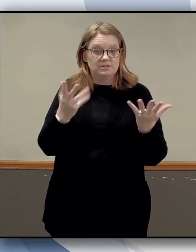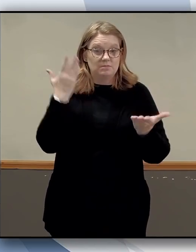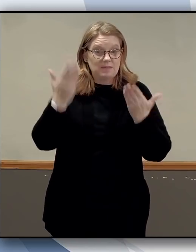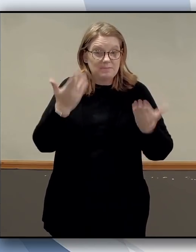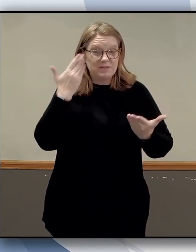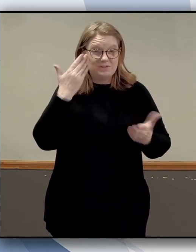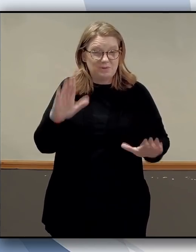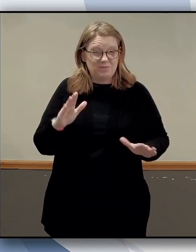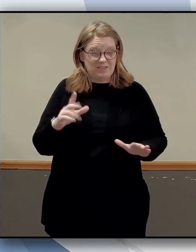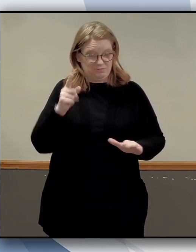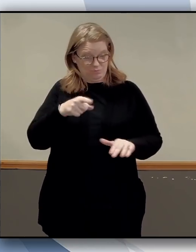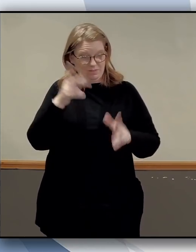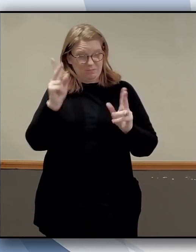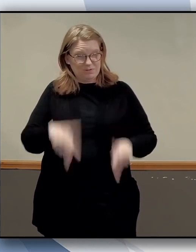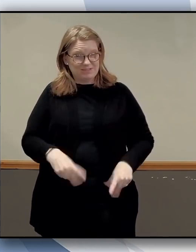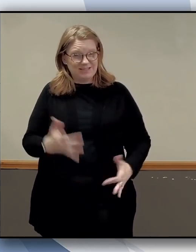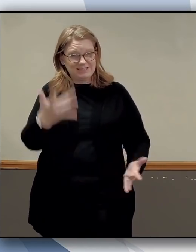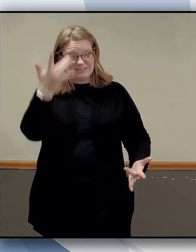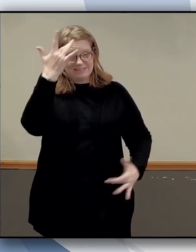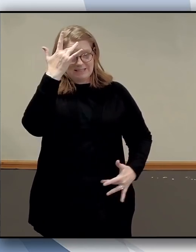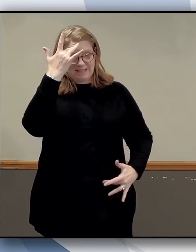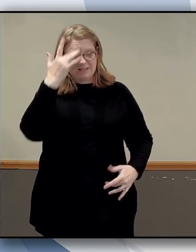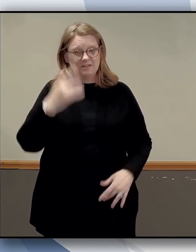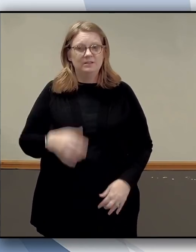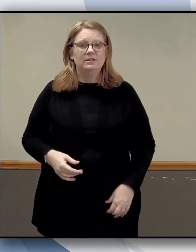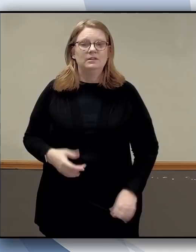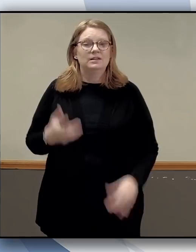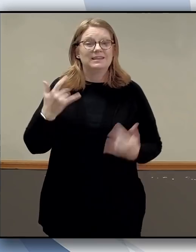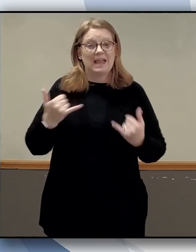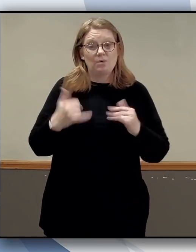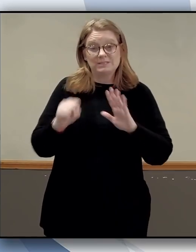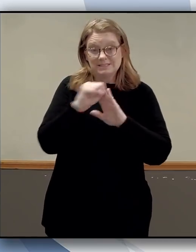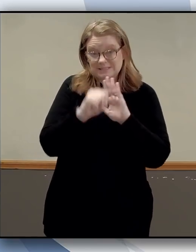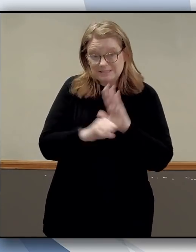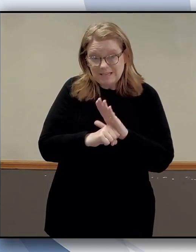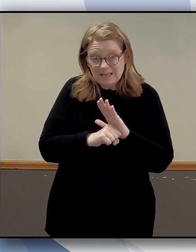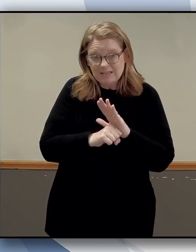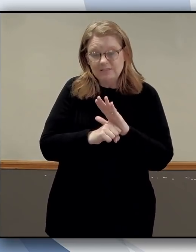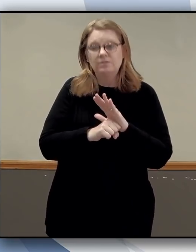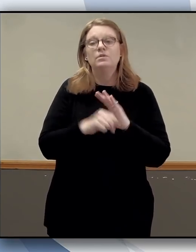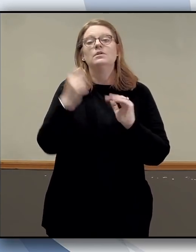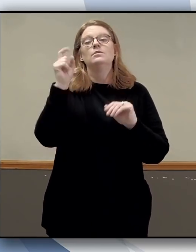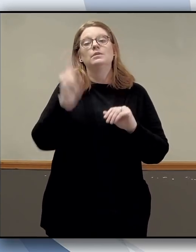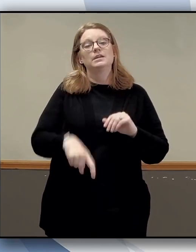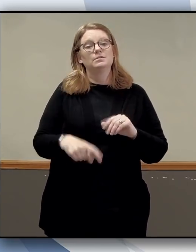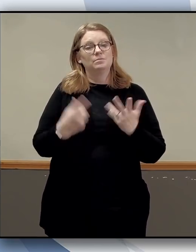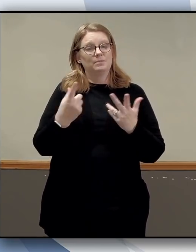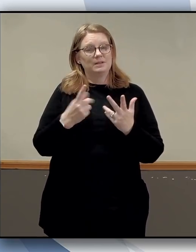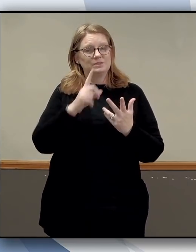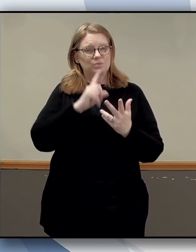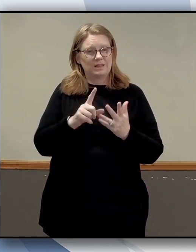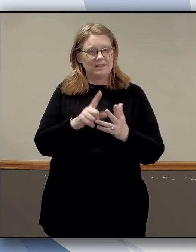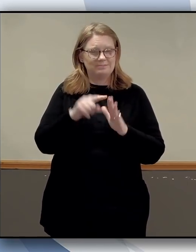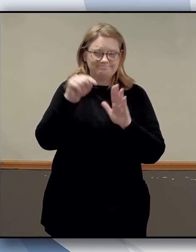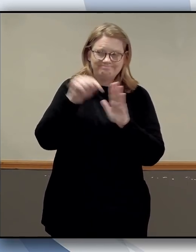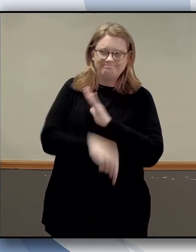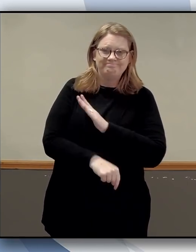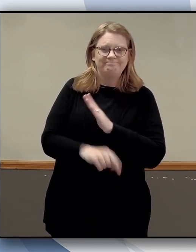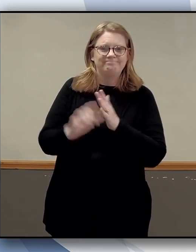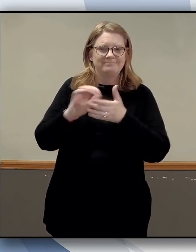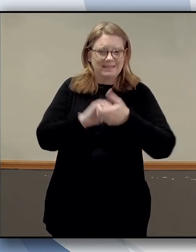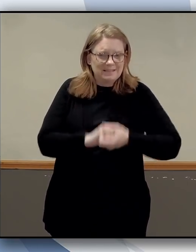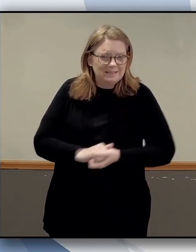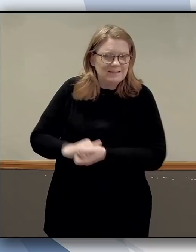that you're the transmitter. As a state, we need to continue to deepen our collaboration and support with local